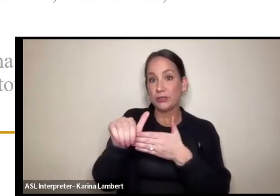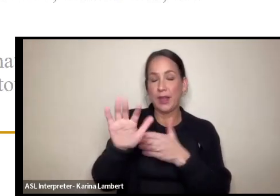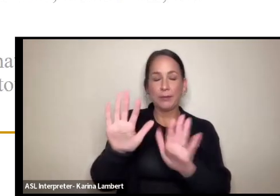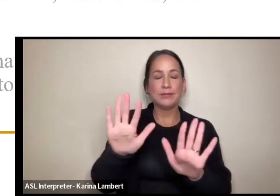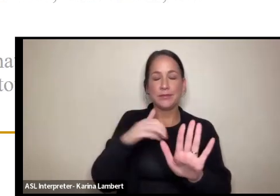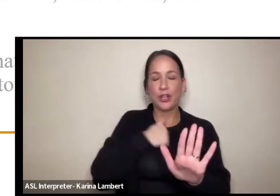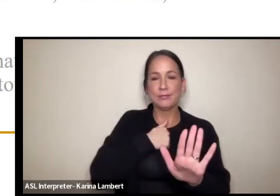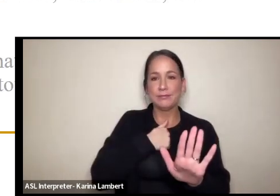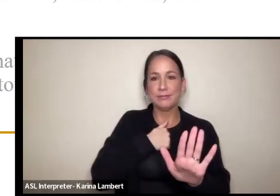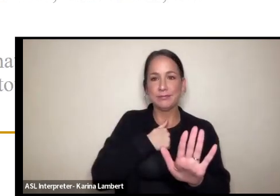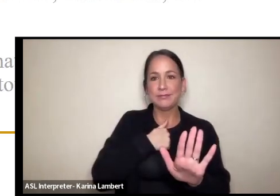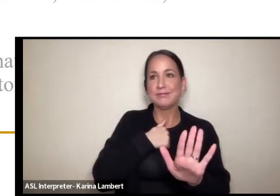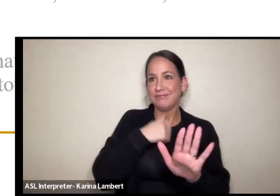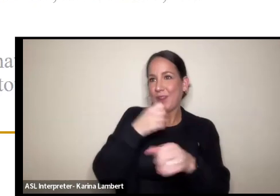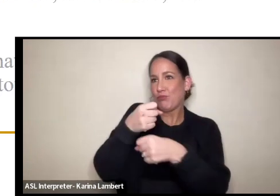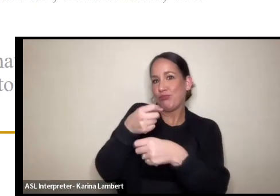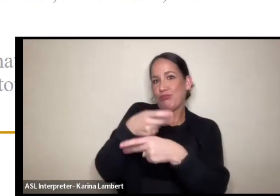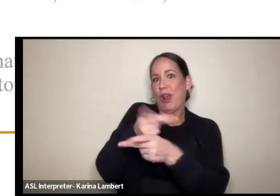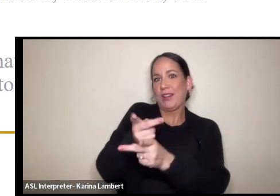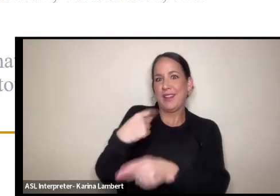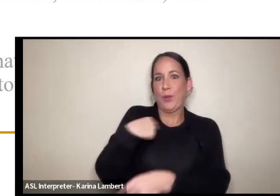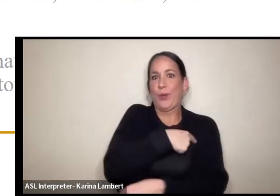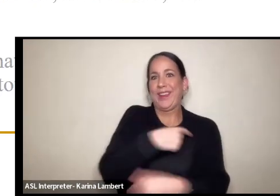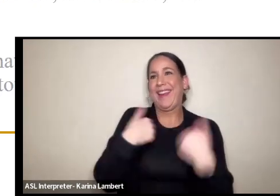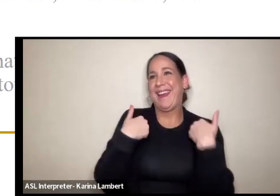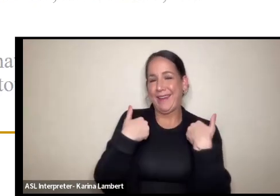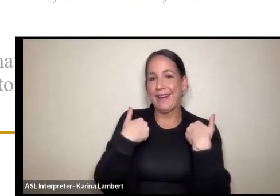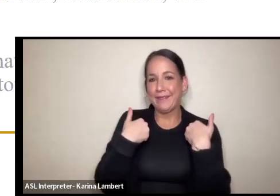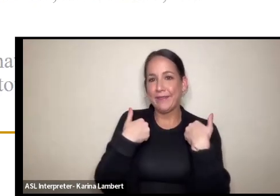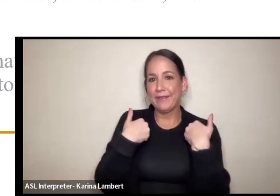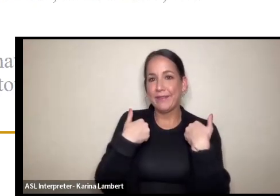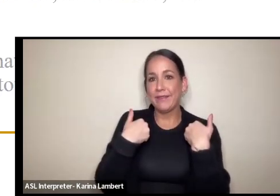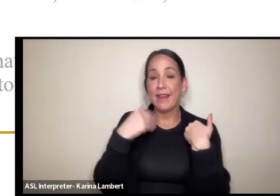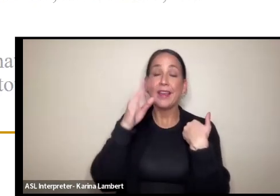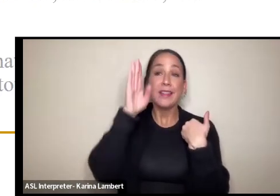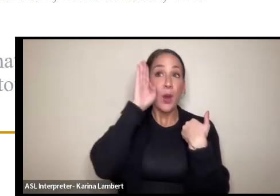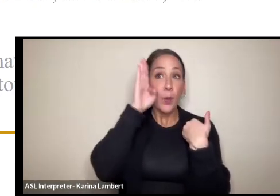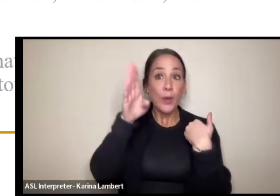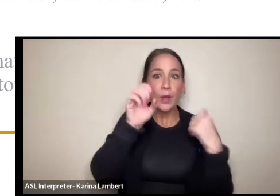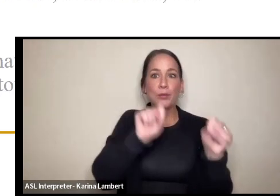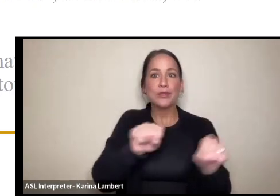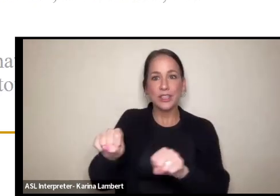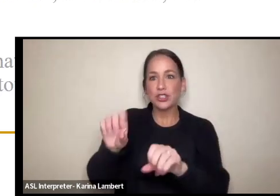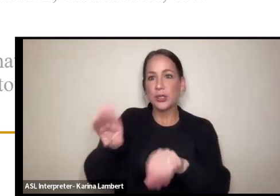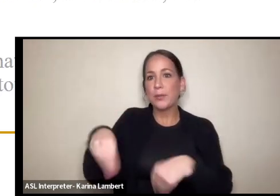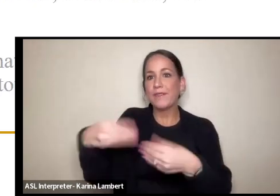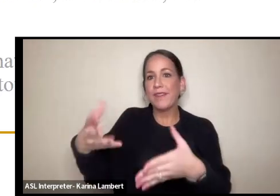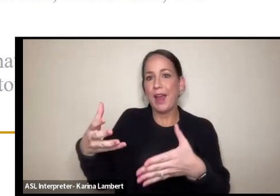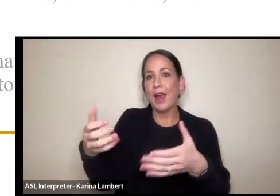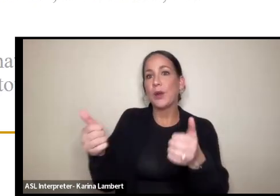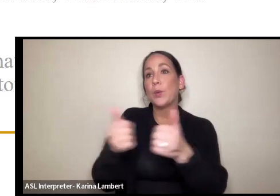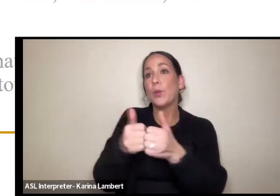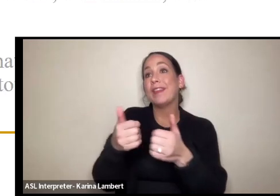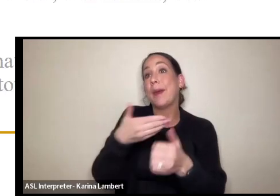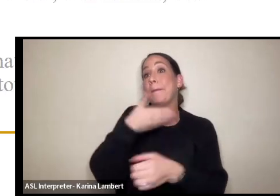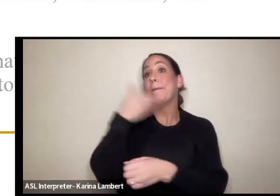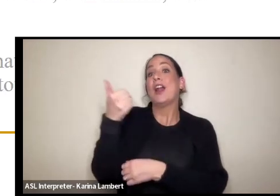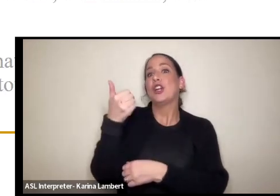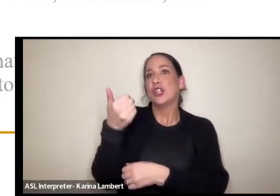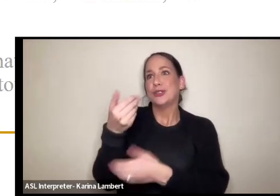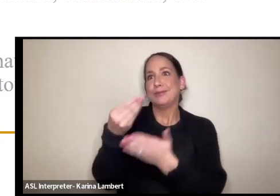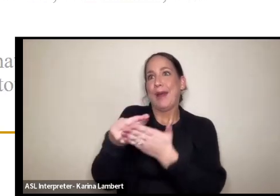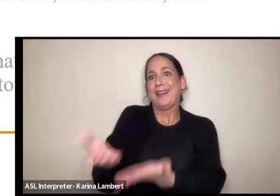sorry, products that we have that will potentially provide her with a better rate of